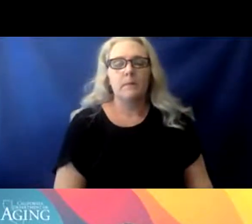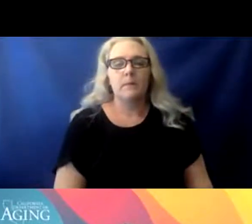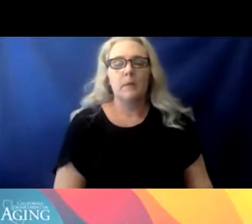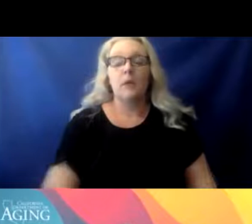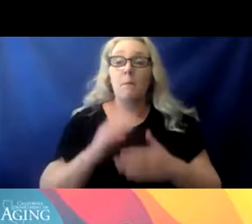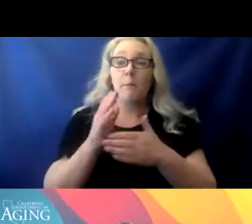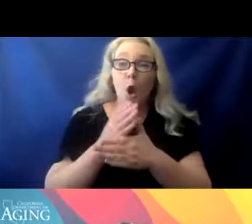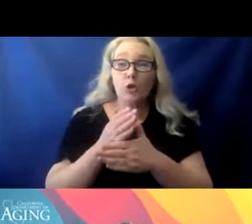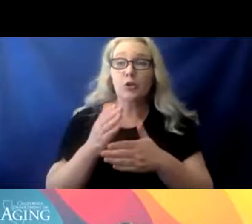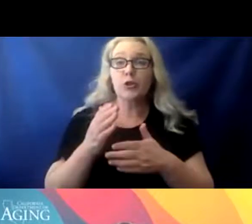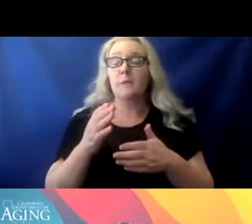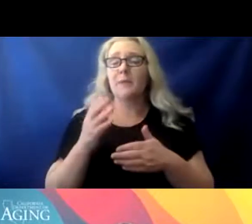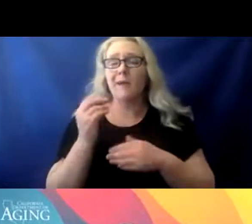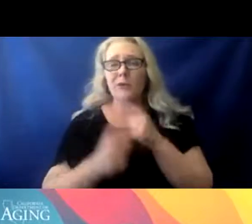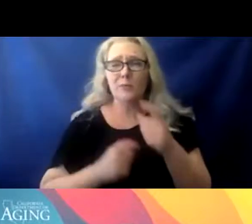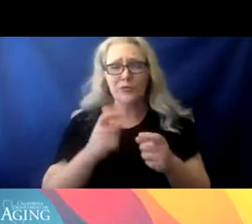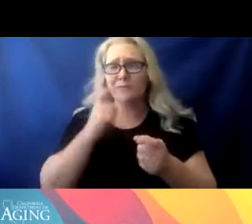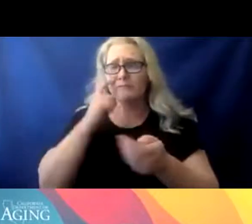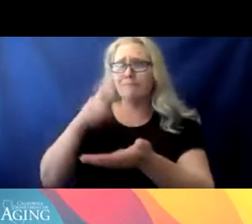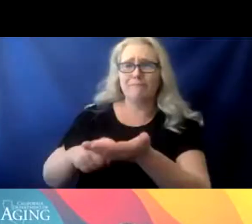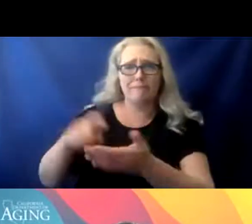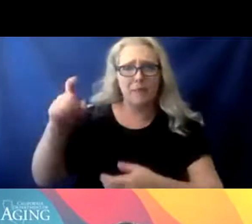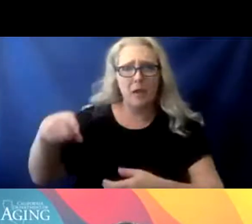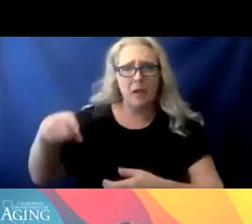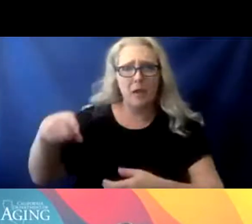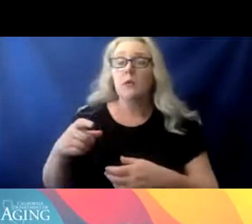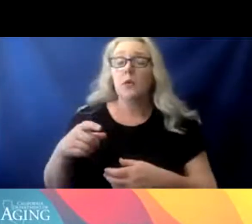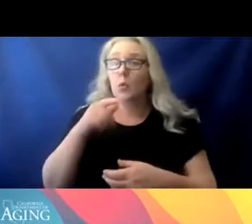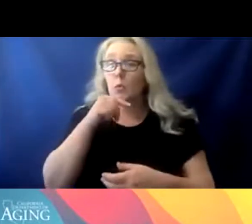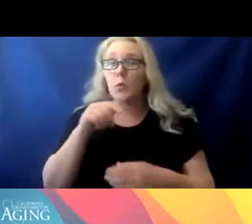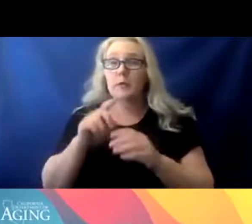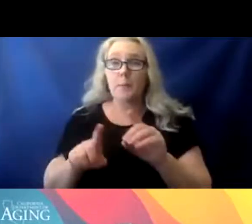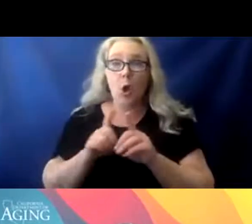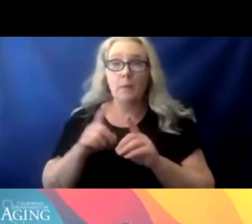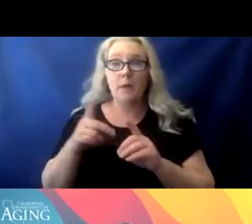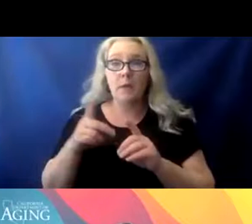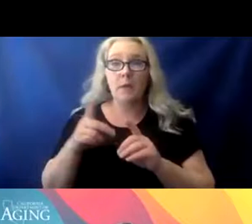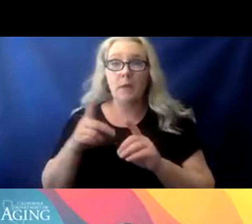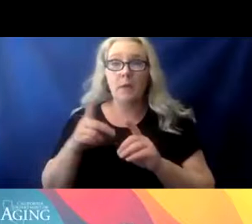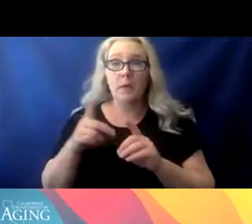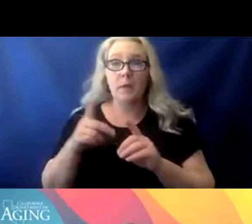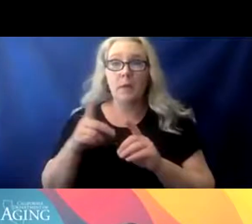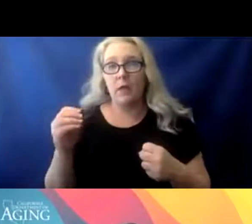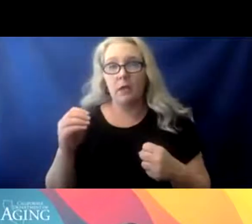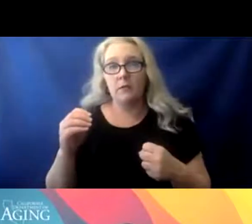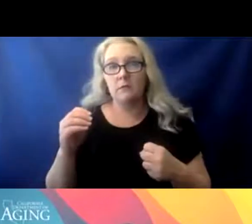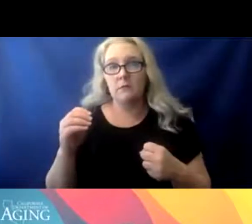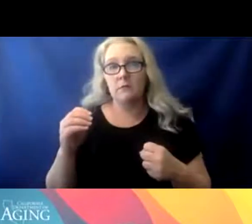partnership, particularly from the Department of Public Health and from West Health Institute,